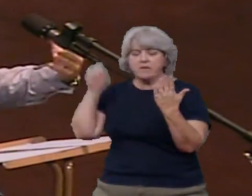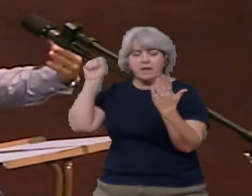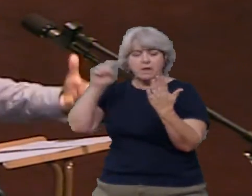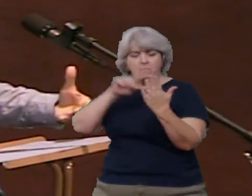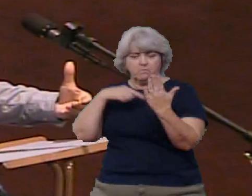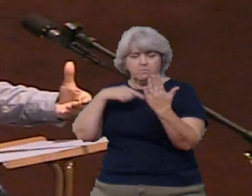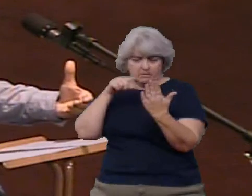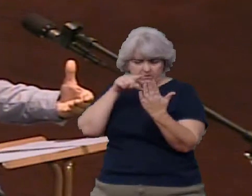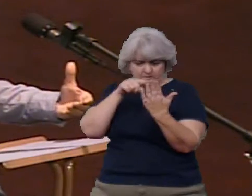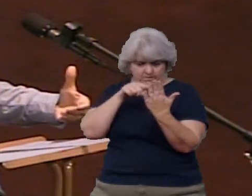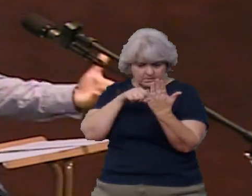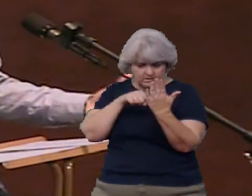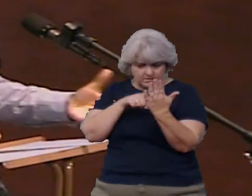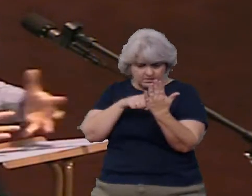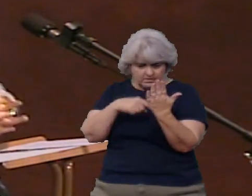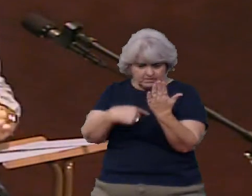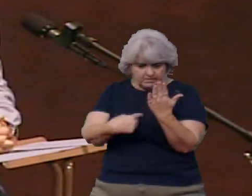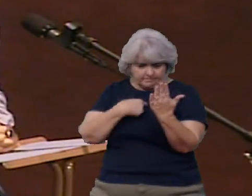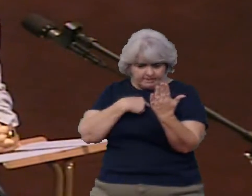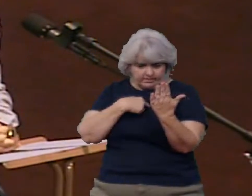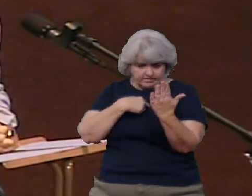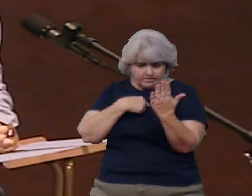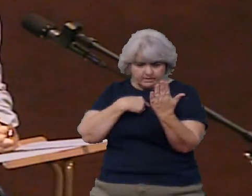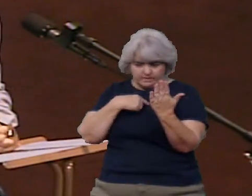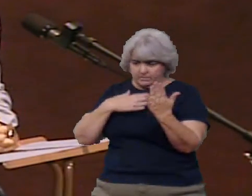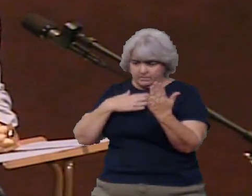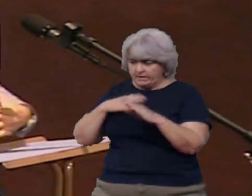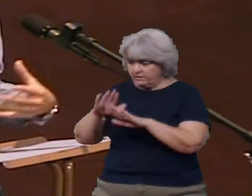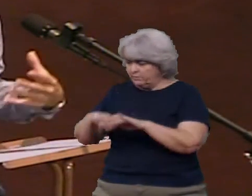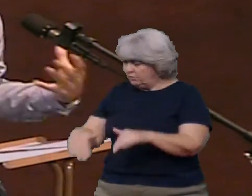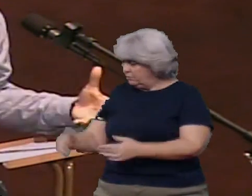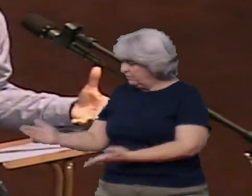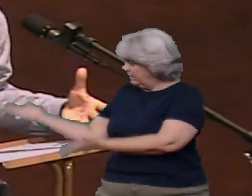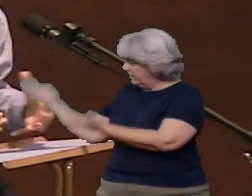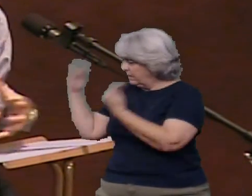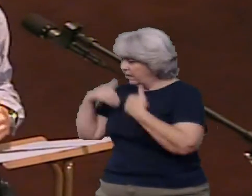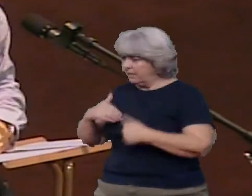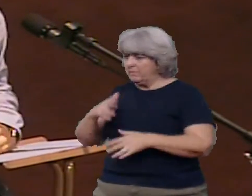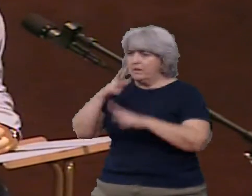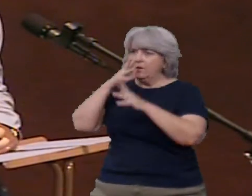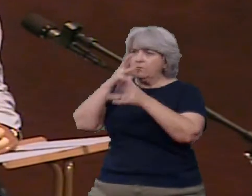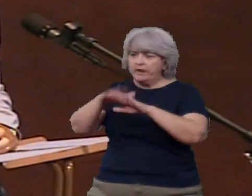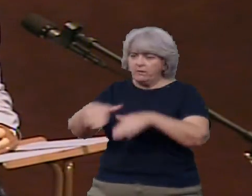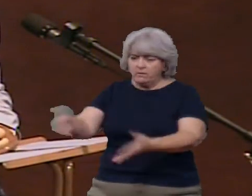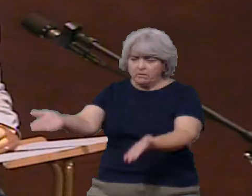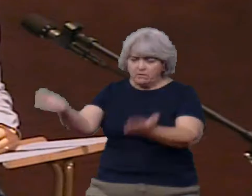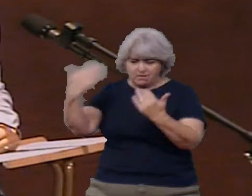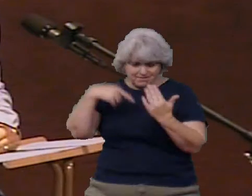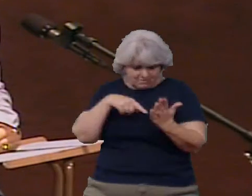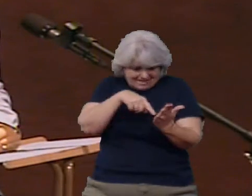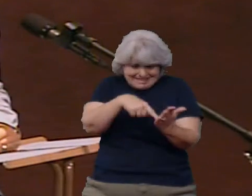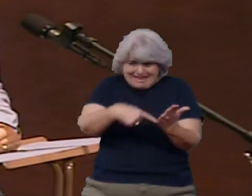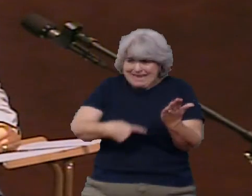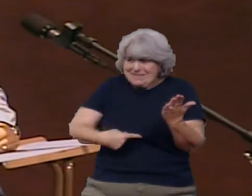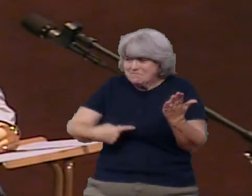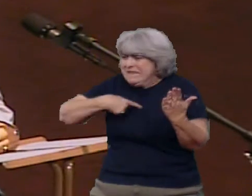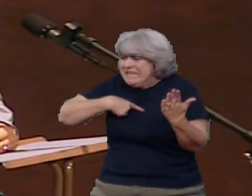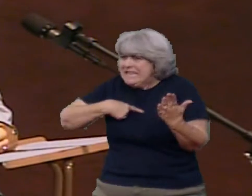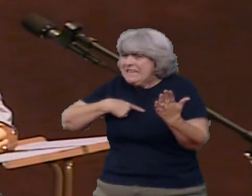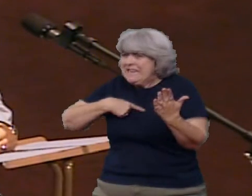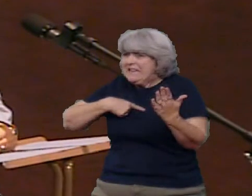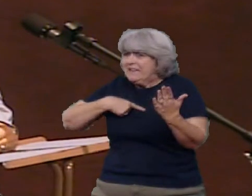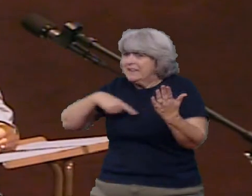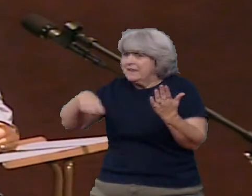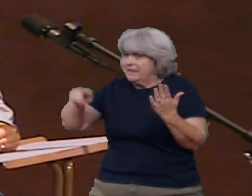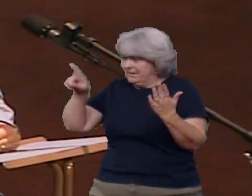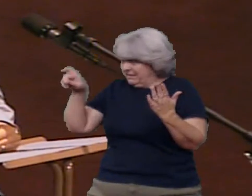make sure that our children get here with us and that our grandchildren get here with us? Is God's love